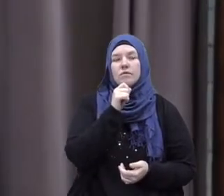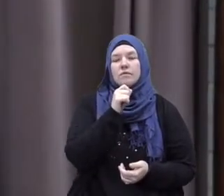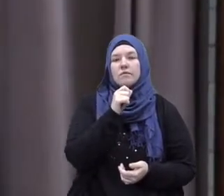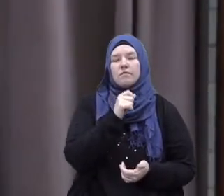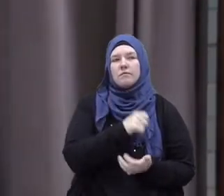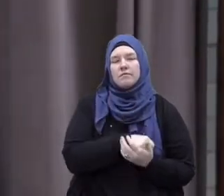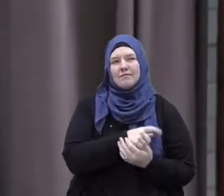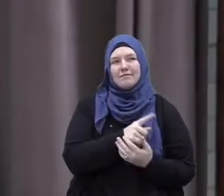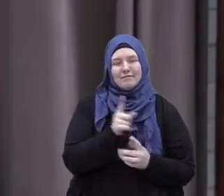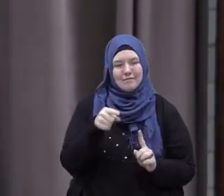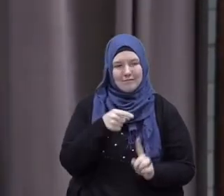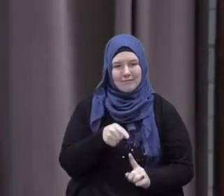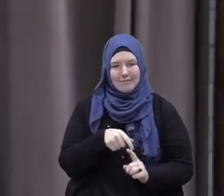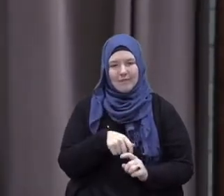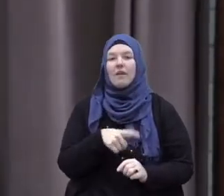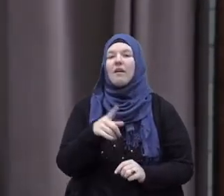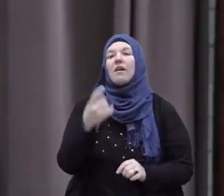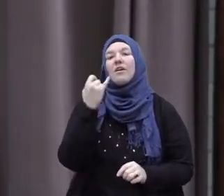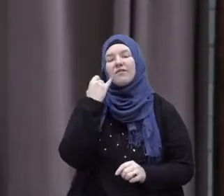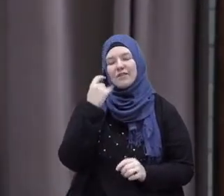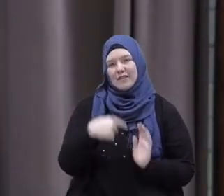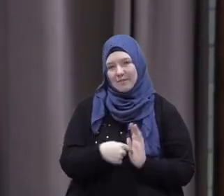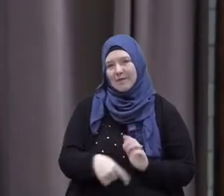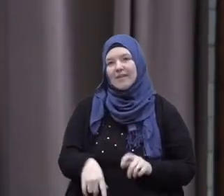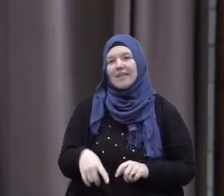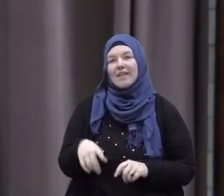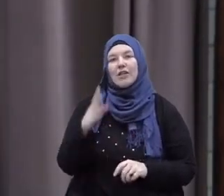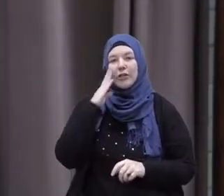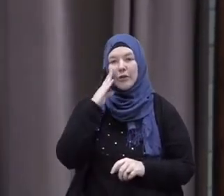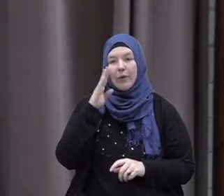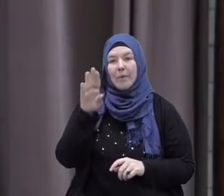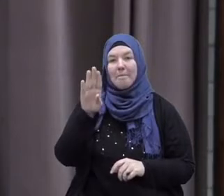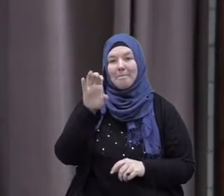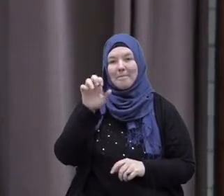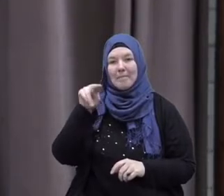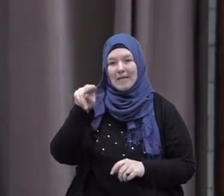beans and harvest apple.